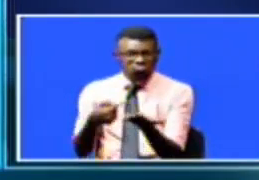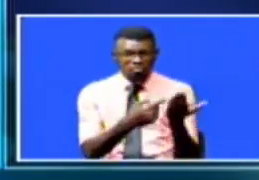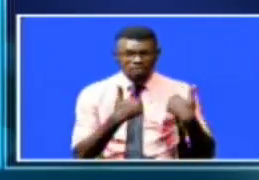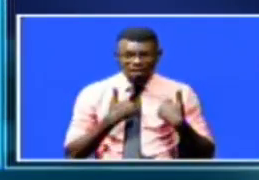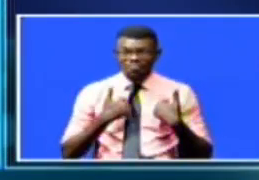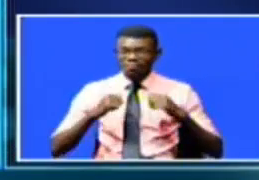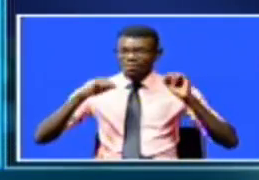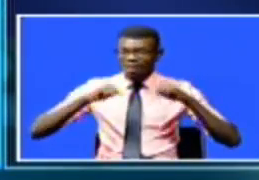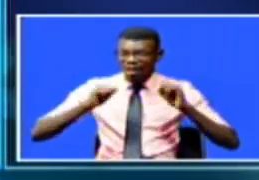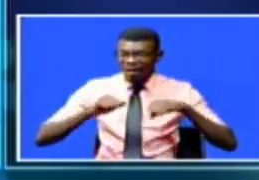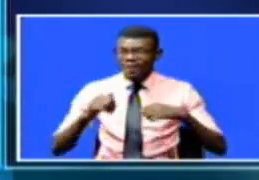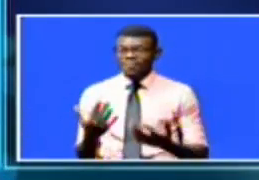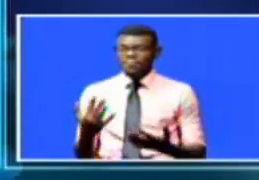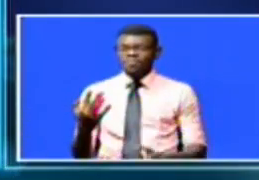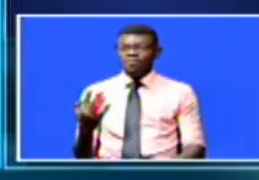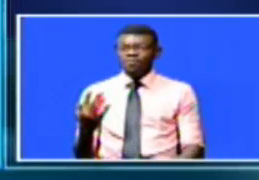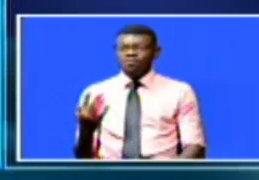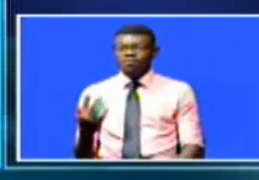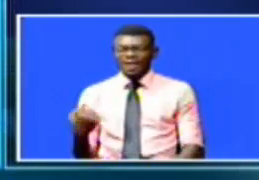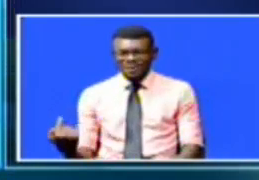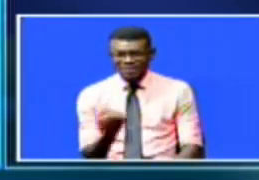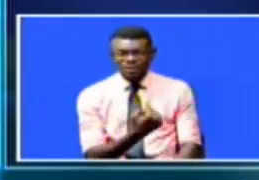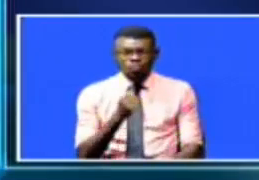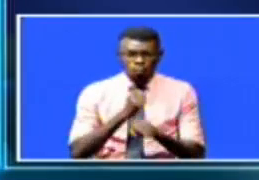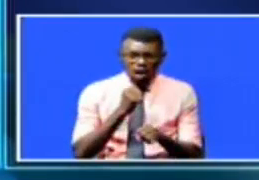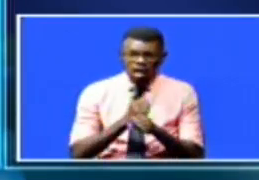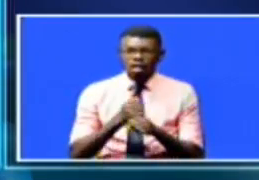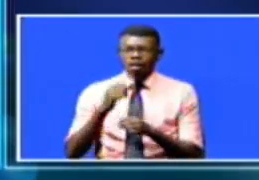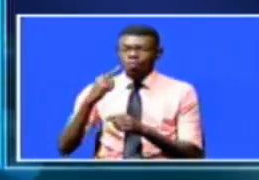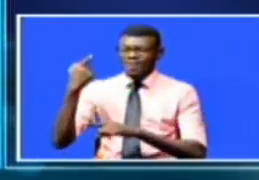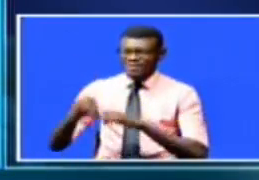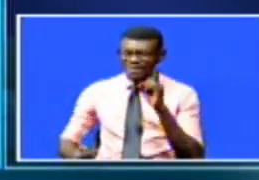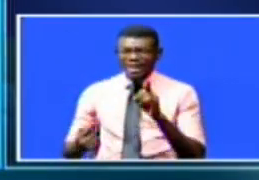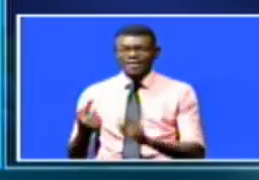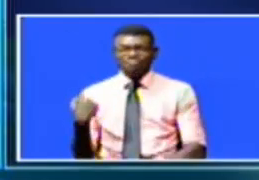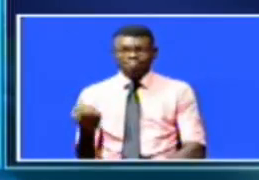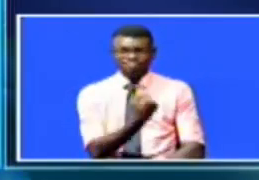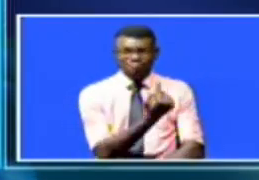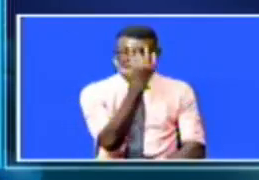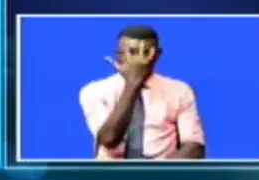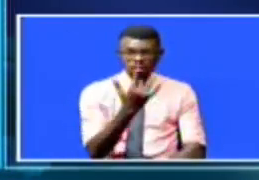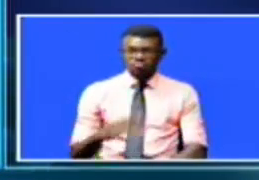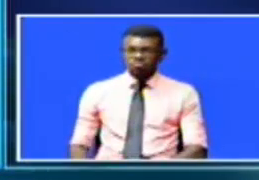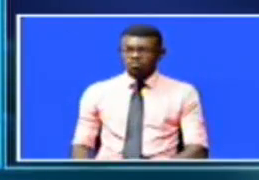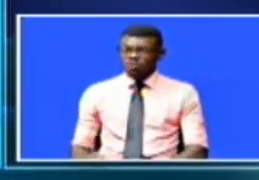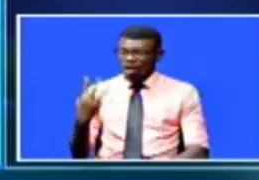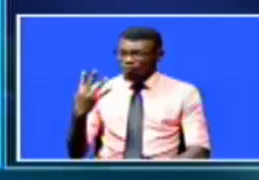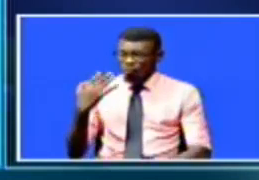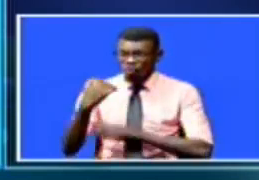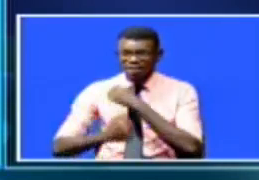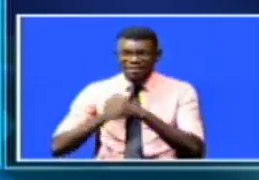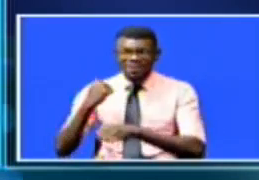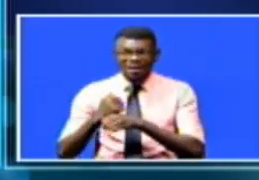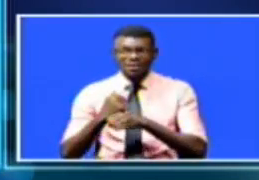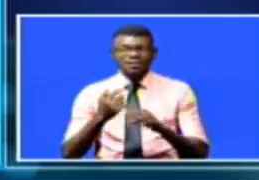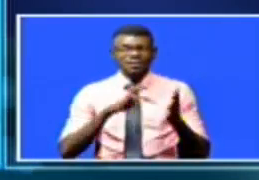agreed that each one of us can actually serve 1 year, 1 year, 1 year. Because for 4 years, each one of us will